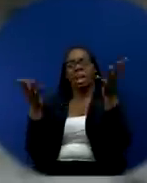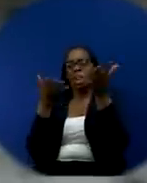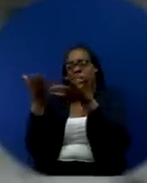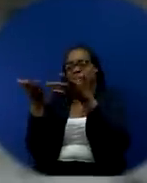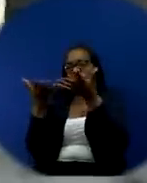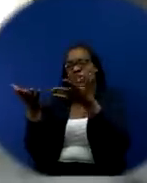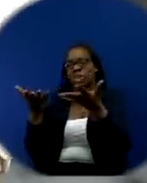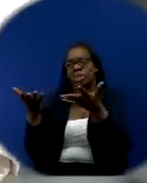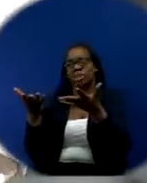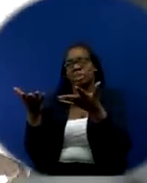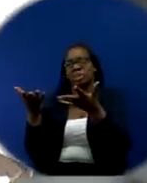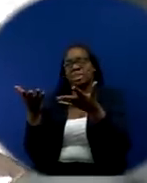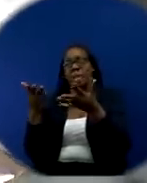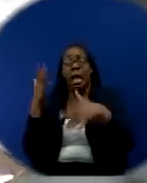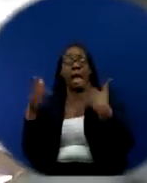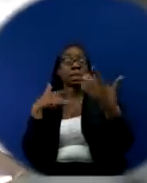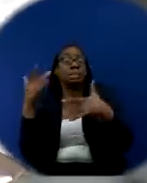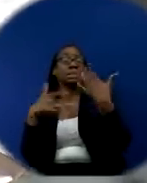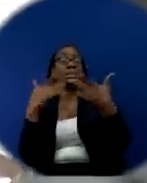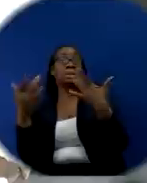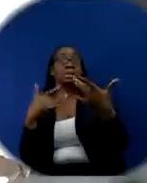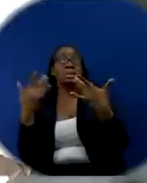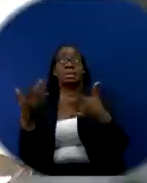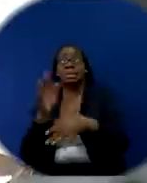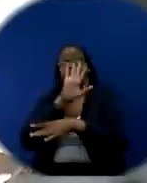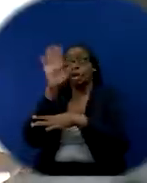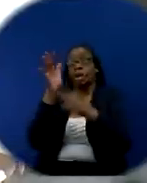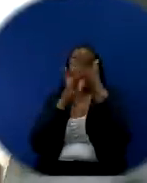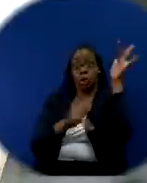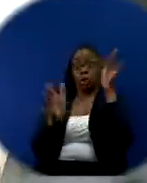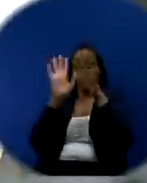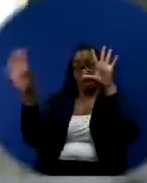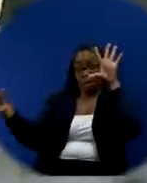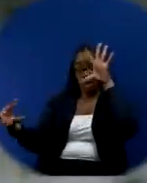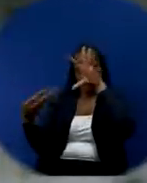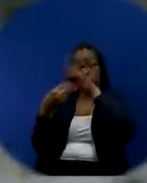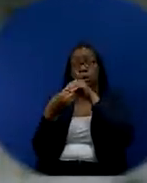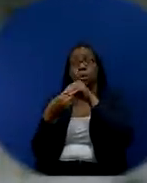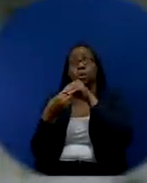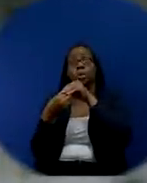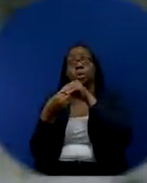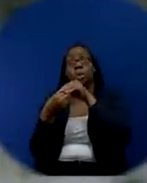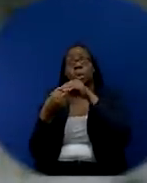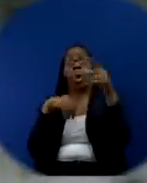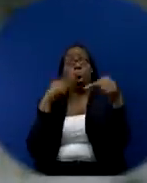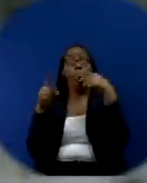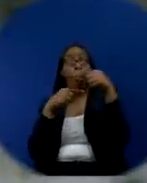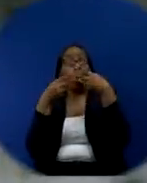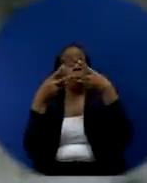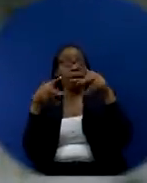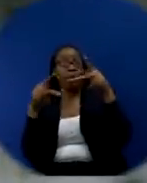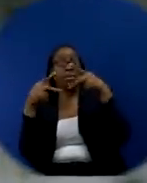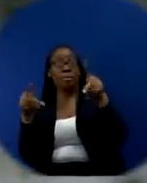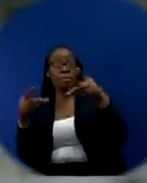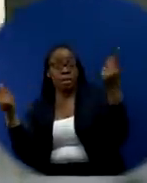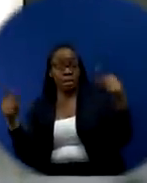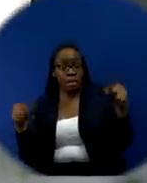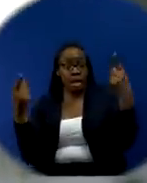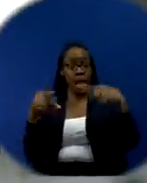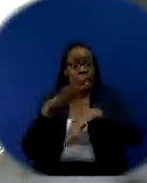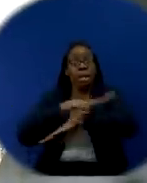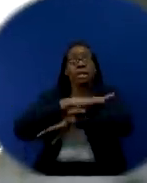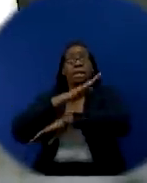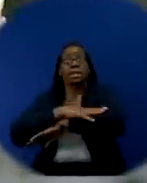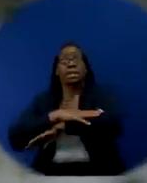reality, you ought to get happy to know that your Jesus included you when a feast came available at the table. I need 10 or